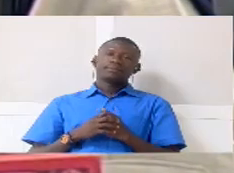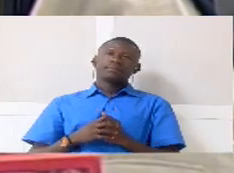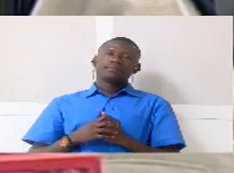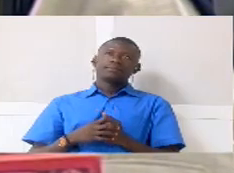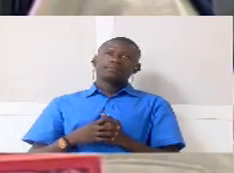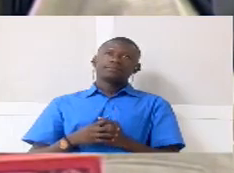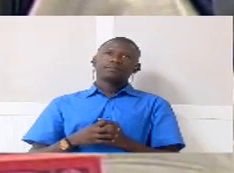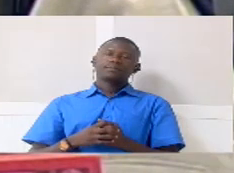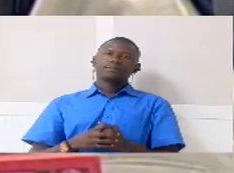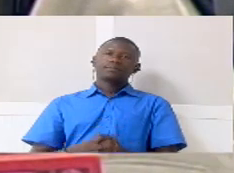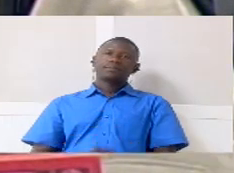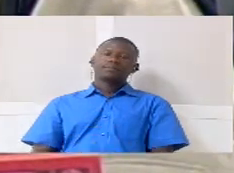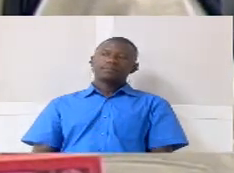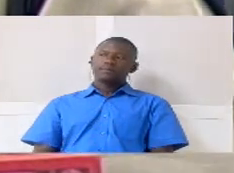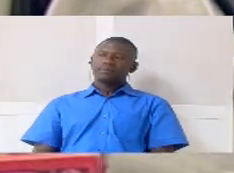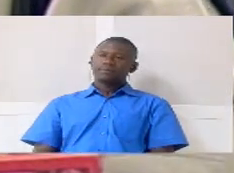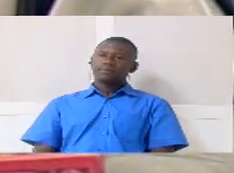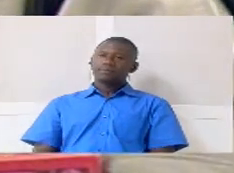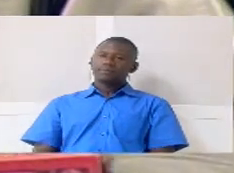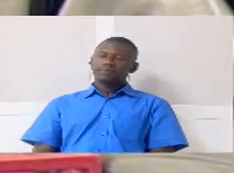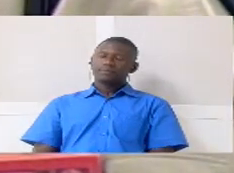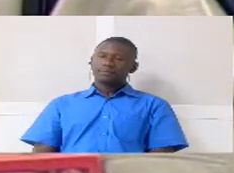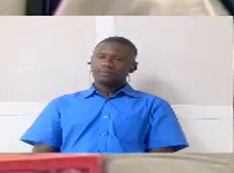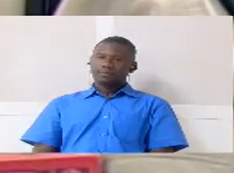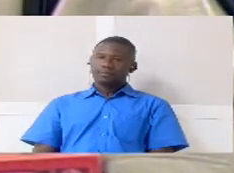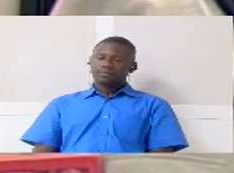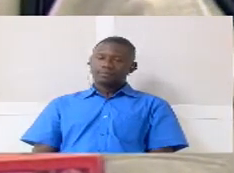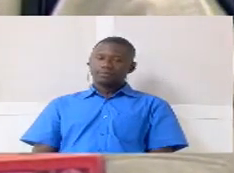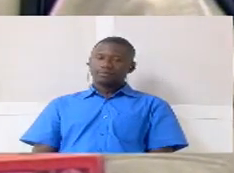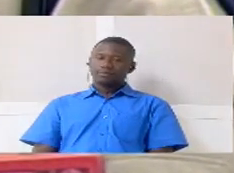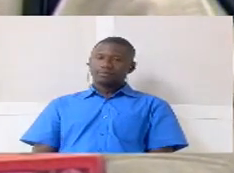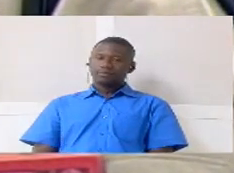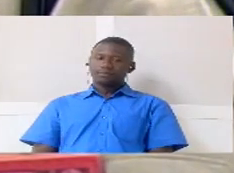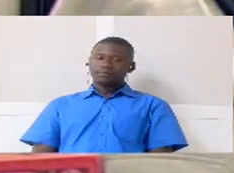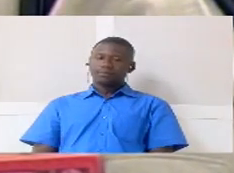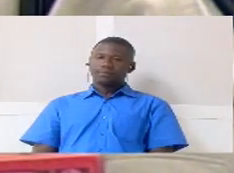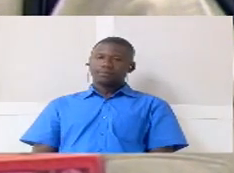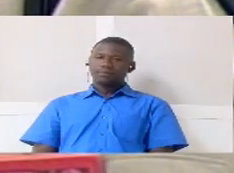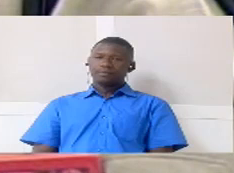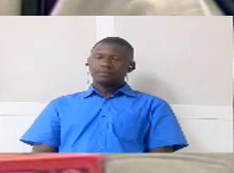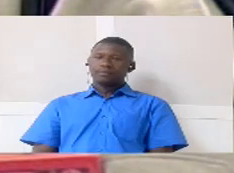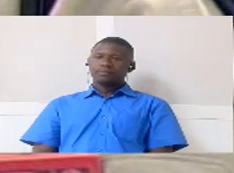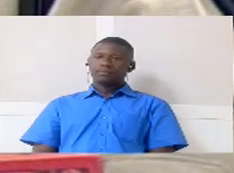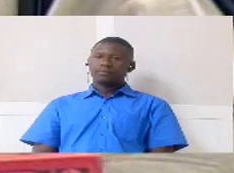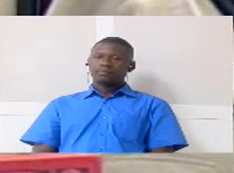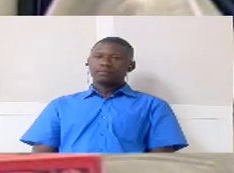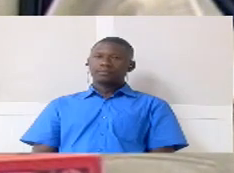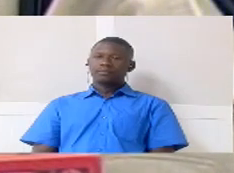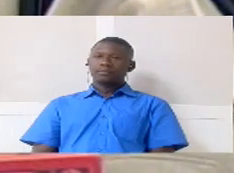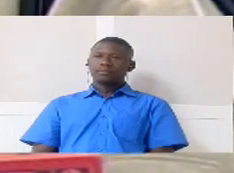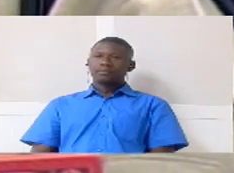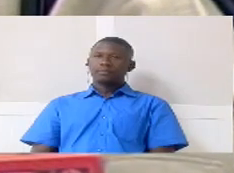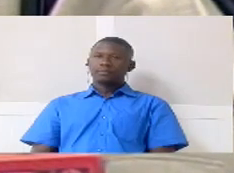yalonka atilom kibaru noma satalar ni mbankelati nyintajire ya kula karola wala na uo anala kafomulu